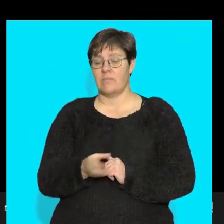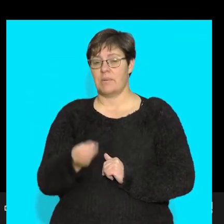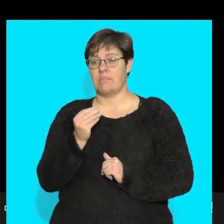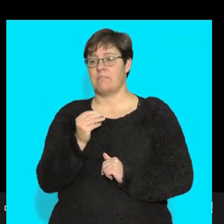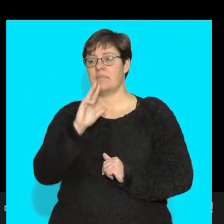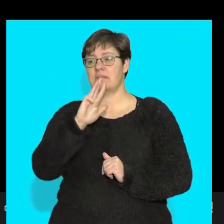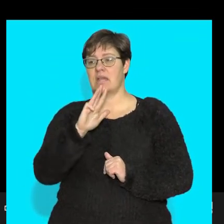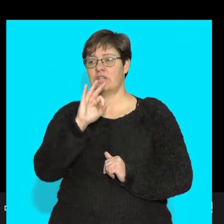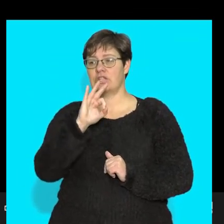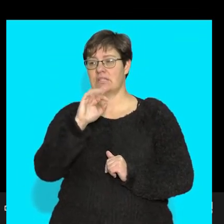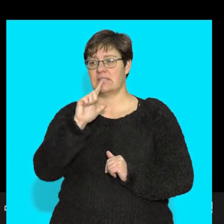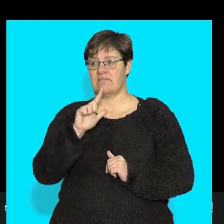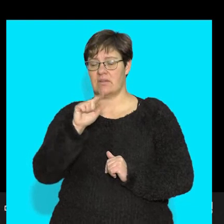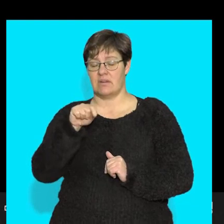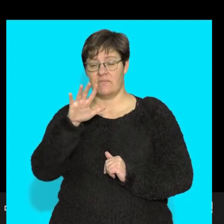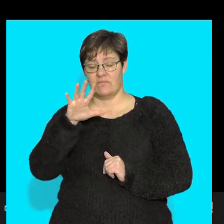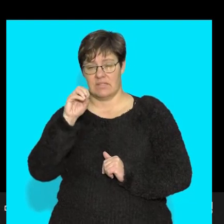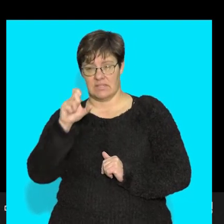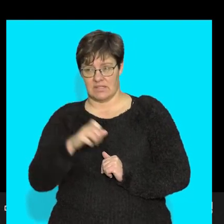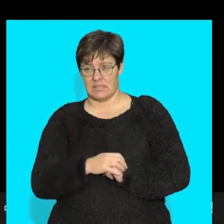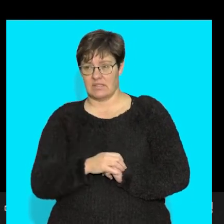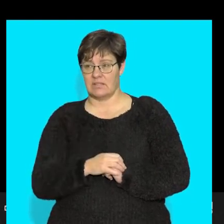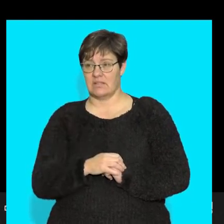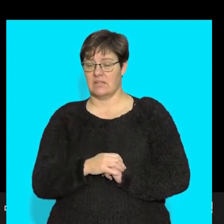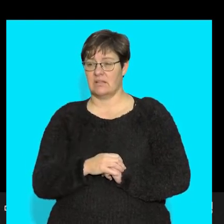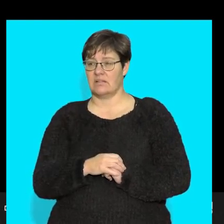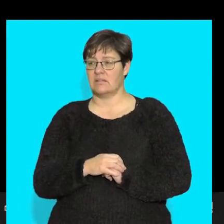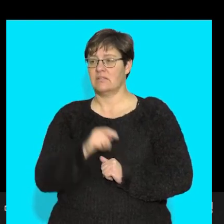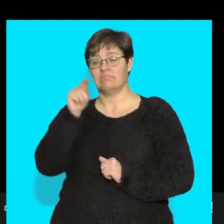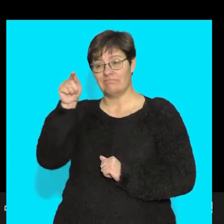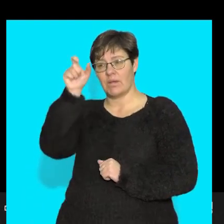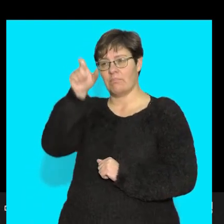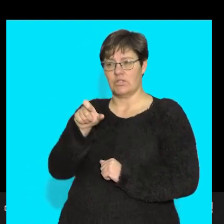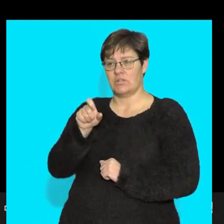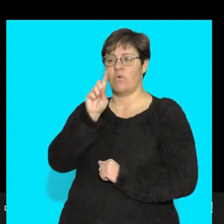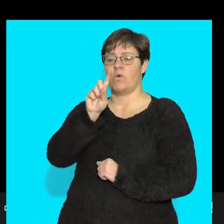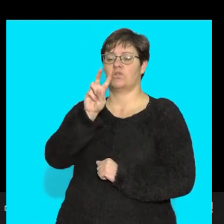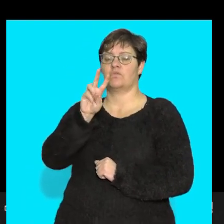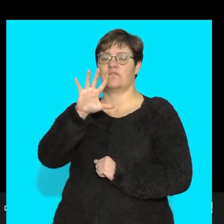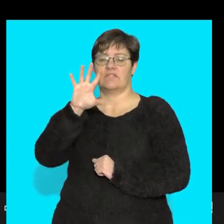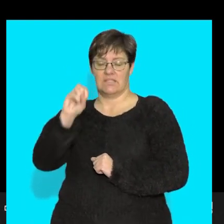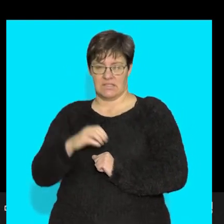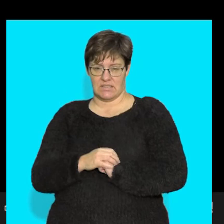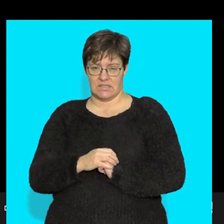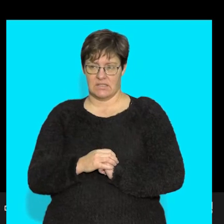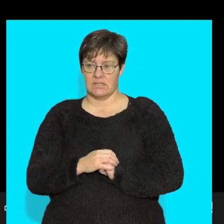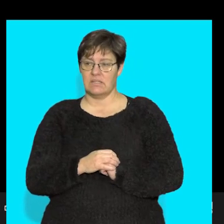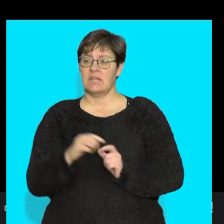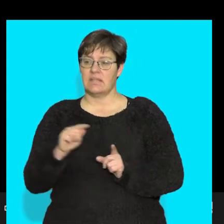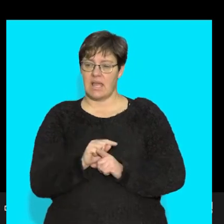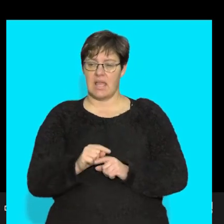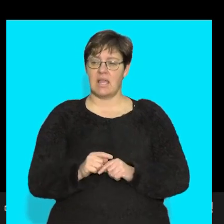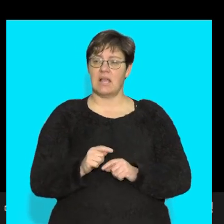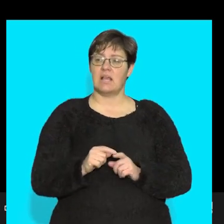937 rands and 50 cents. And then you see now this person is sitting at that amount. They also need to subtract